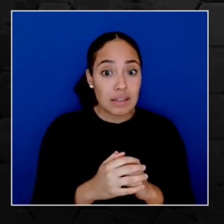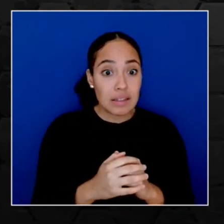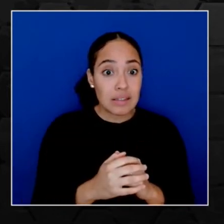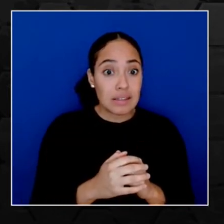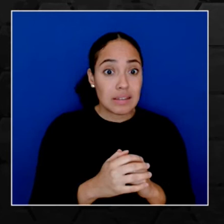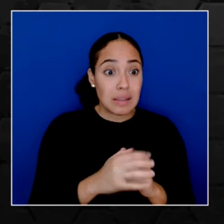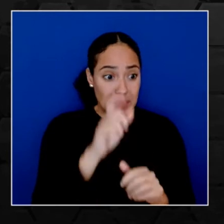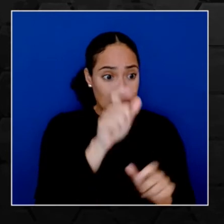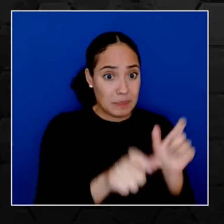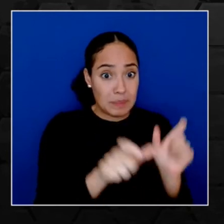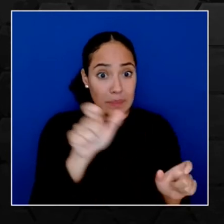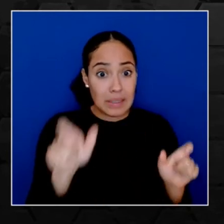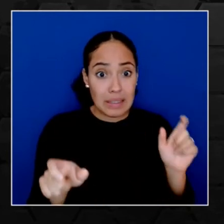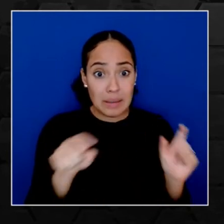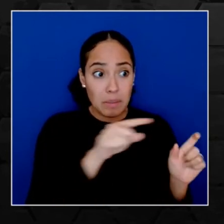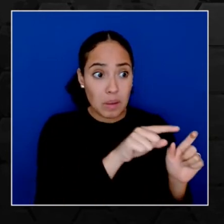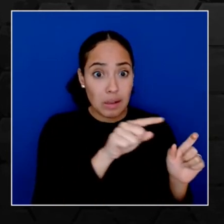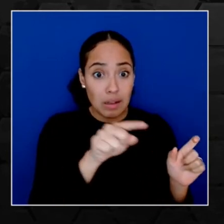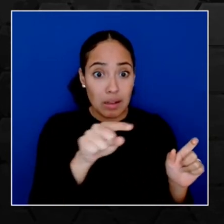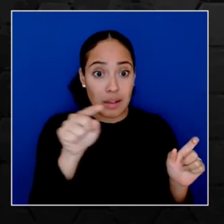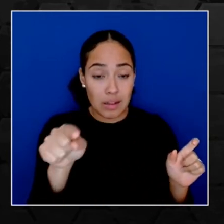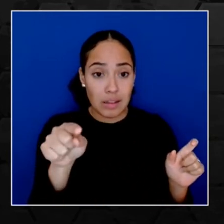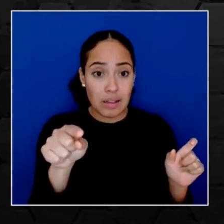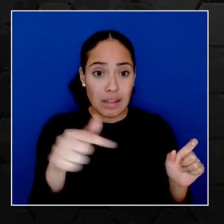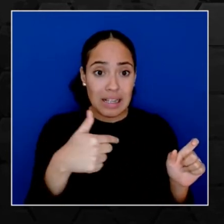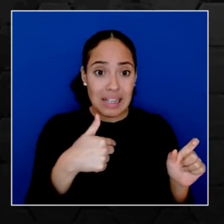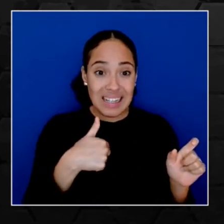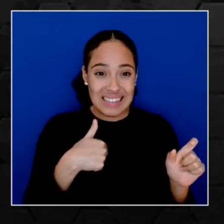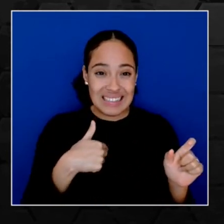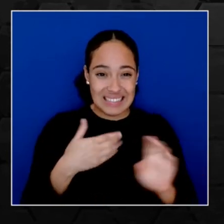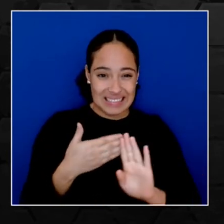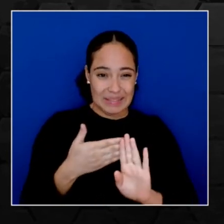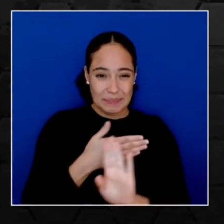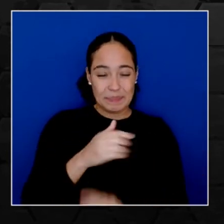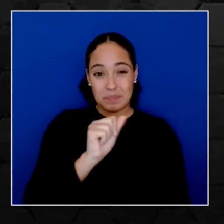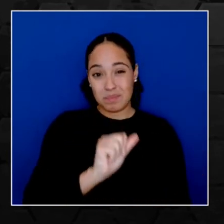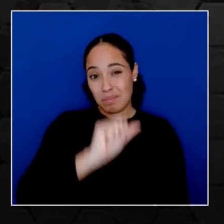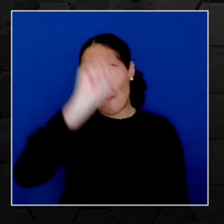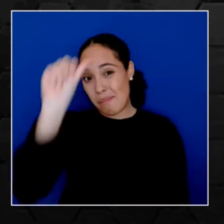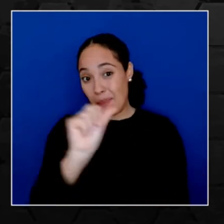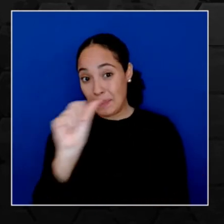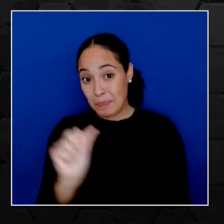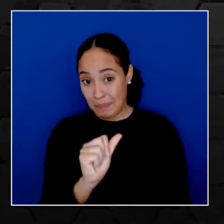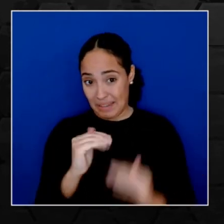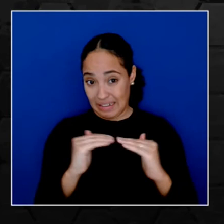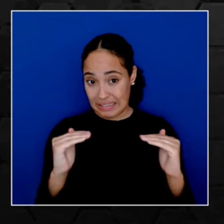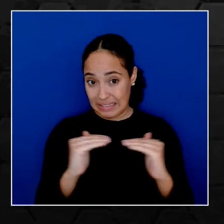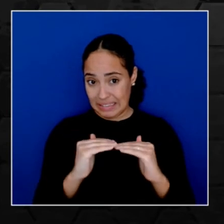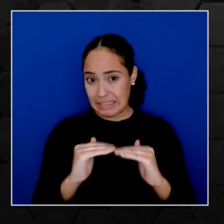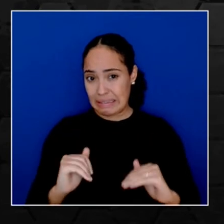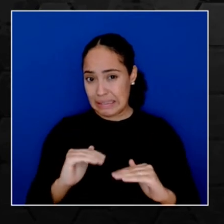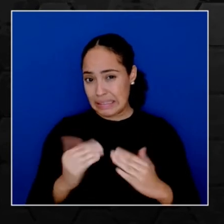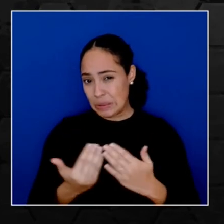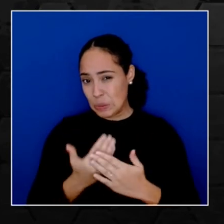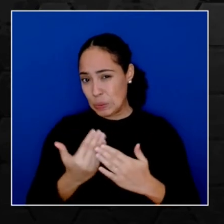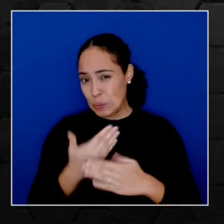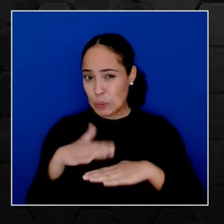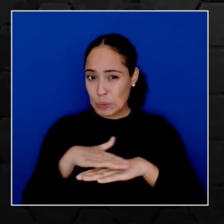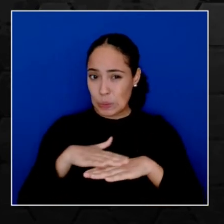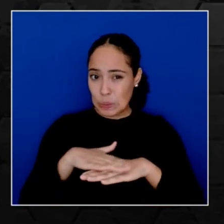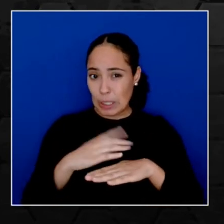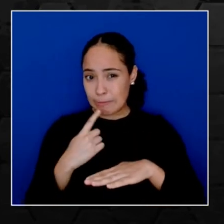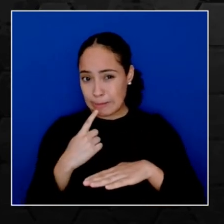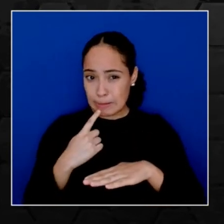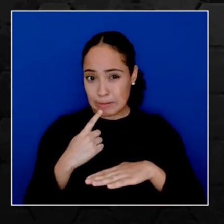agree to testing something in its beta phase. And yet, even though this particular field is still under testing phases, it is one of the most